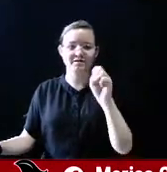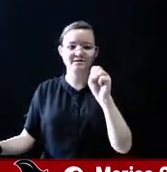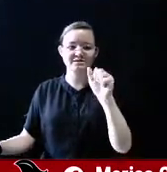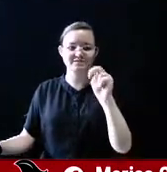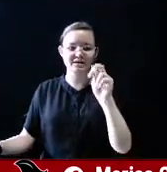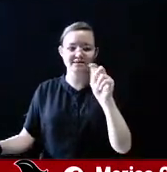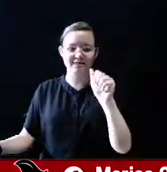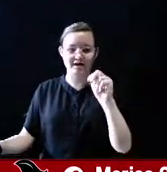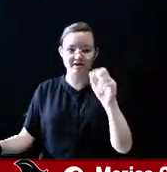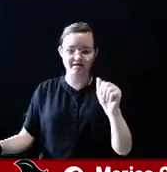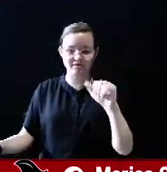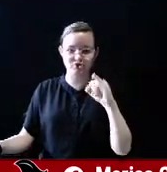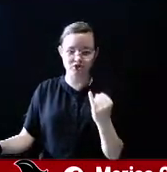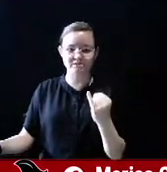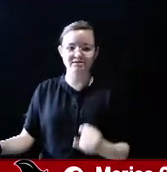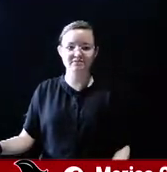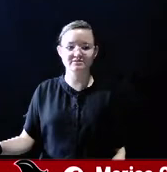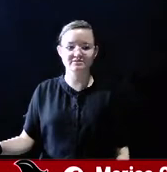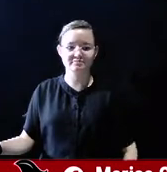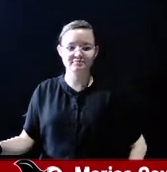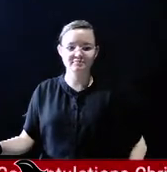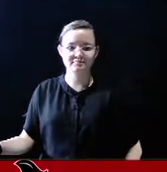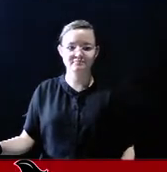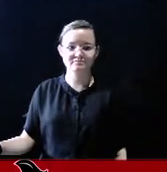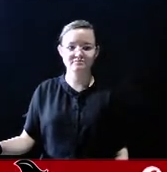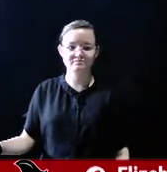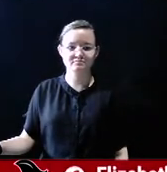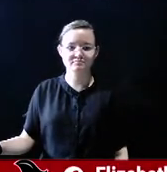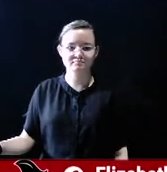Santana Dion Johnson.